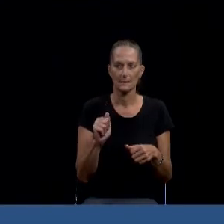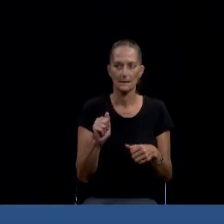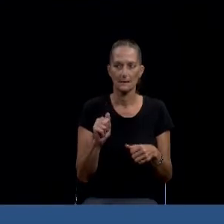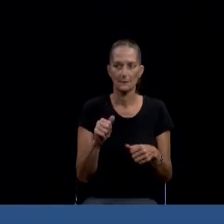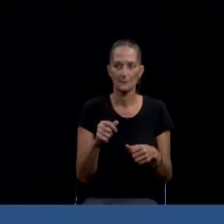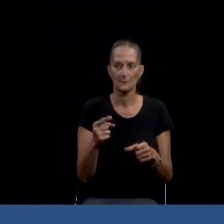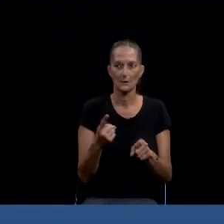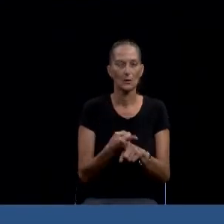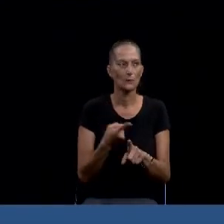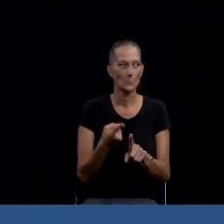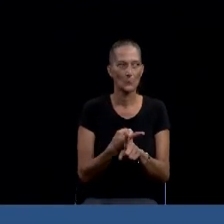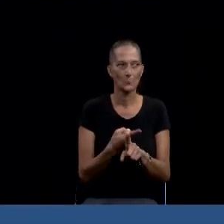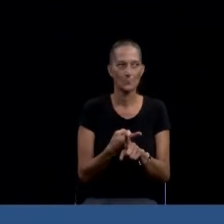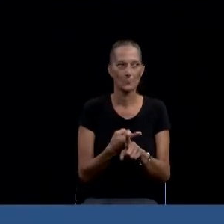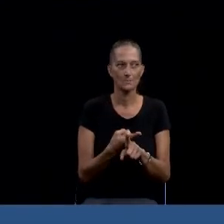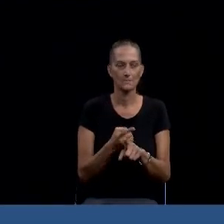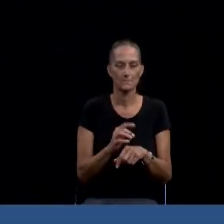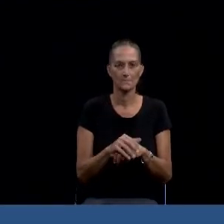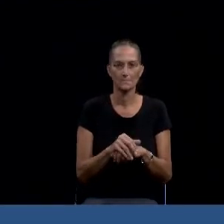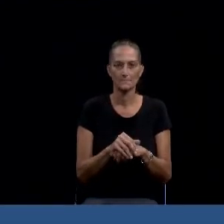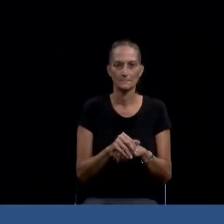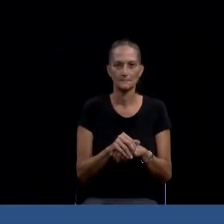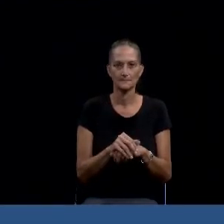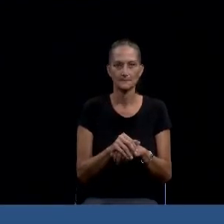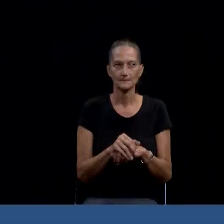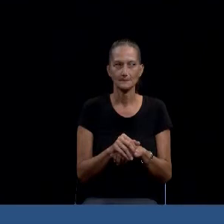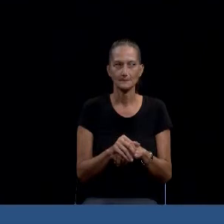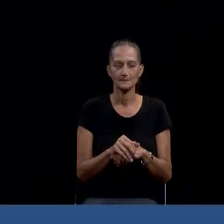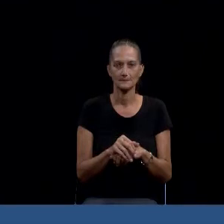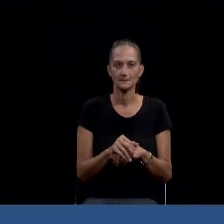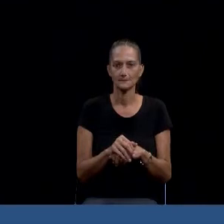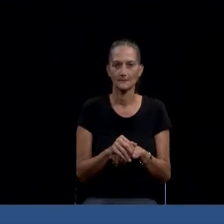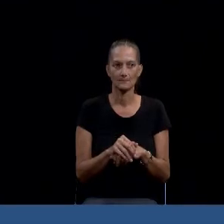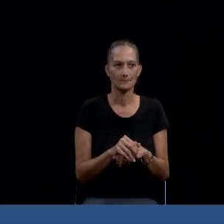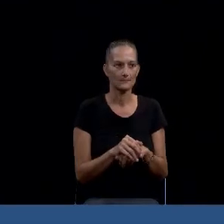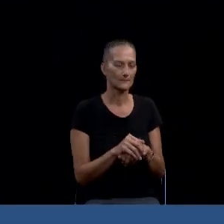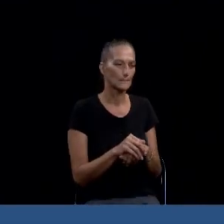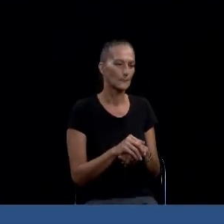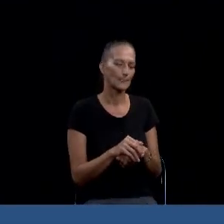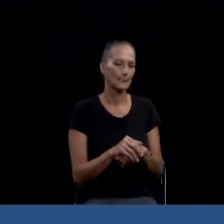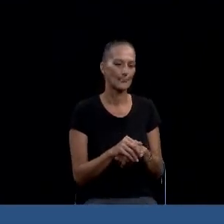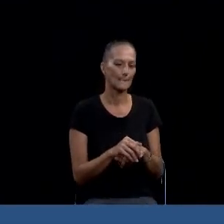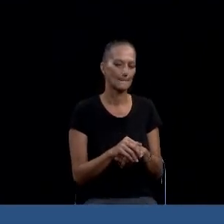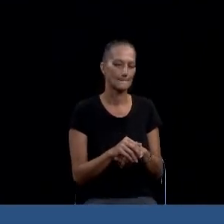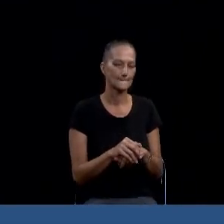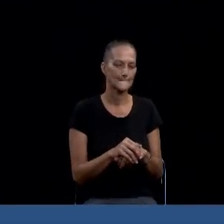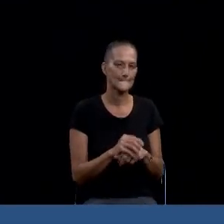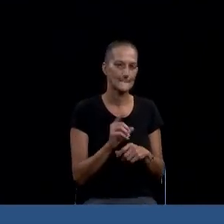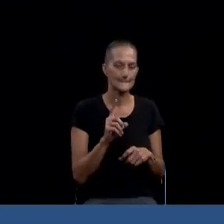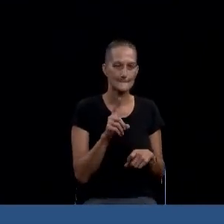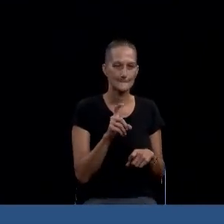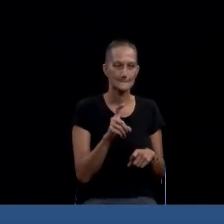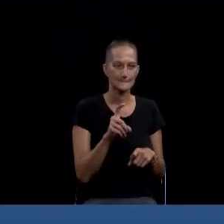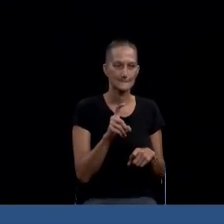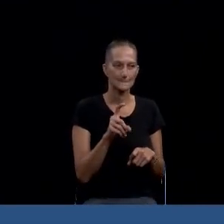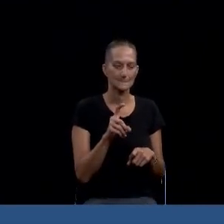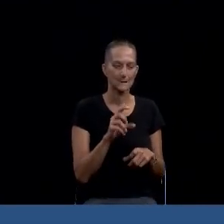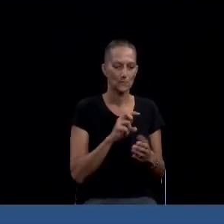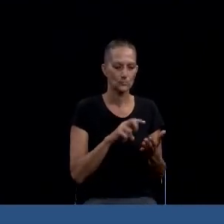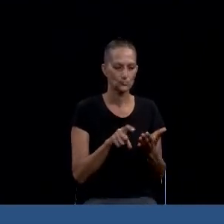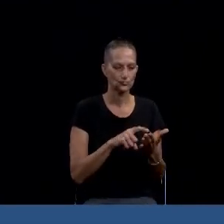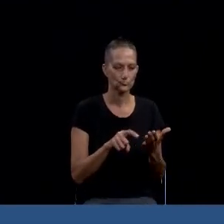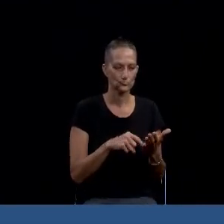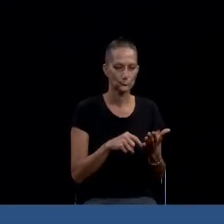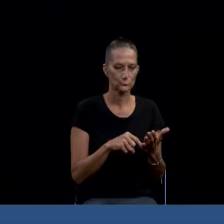then another question I had is, I know there's, reading the material, there's approximately, and correct me if I'm wrong, 250 units at